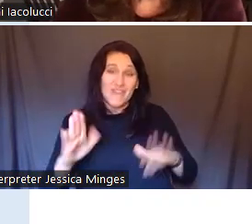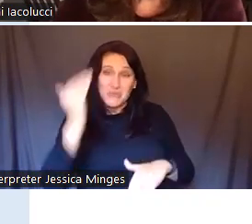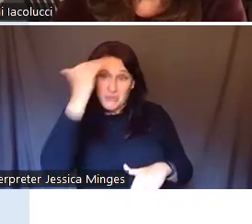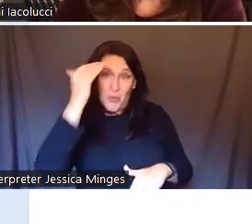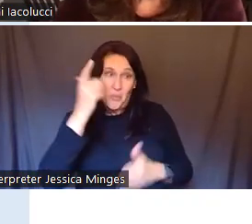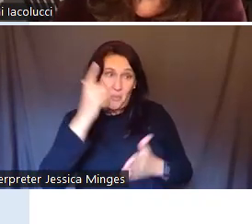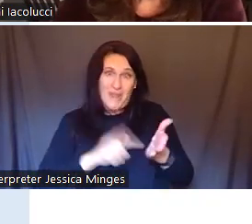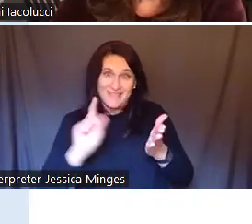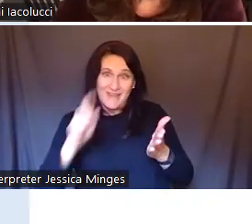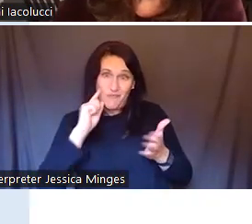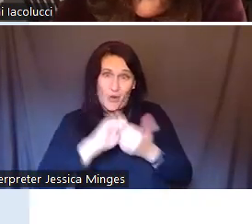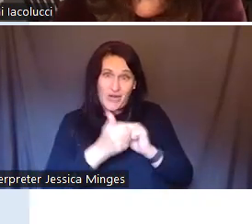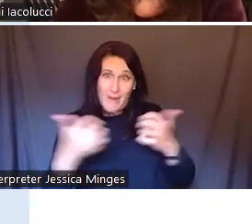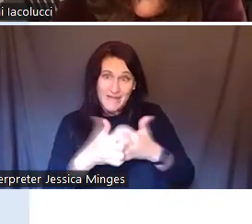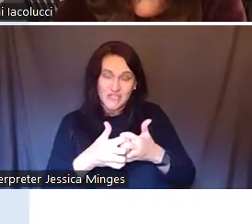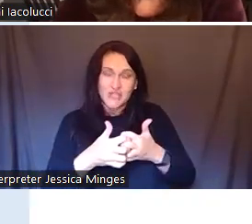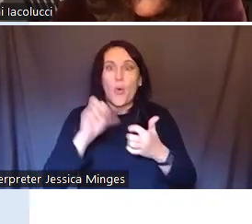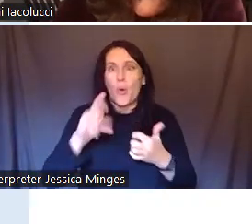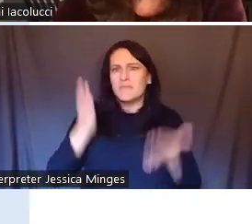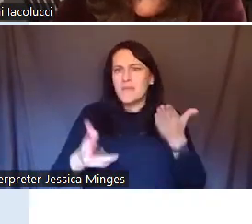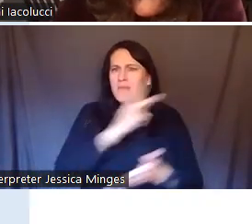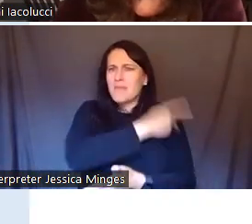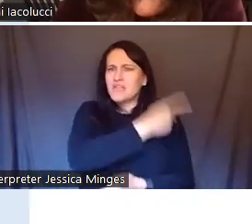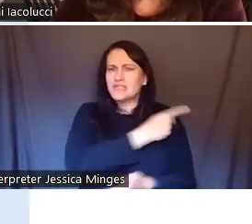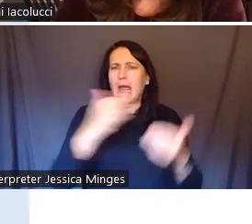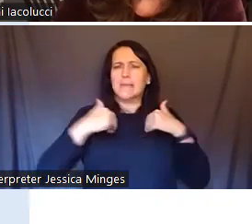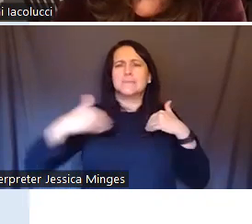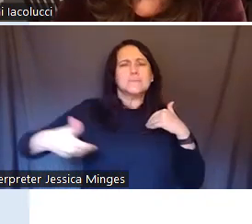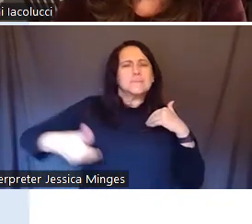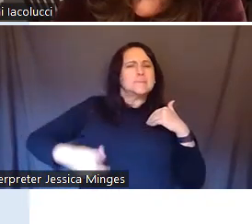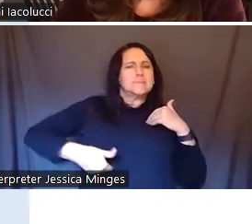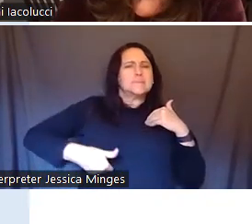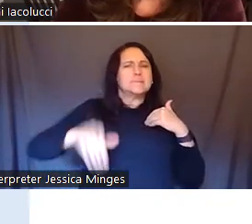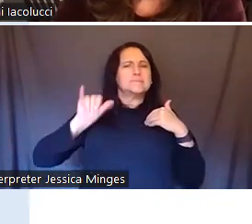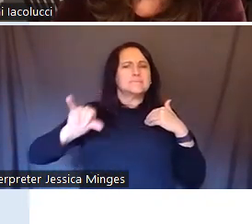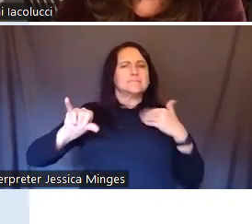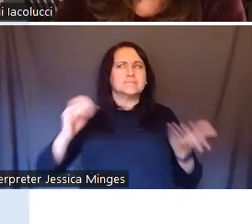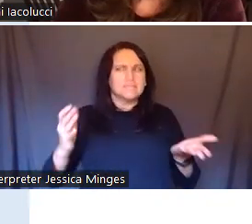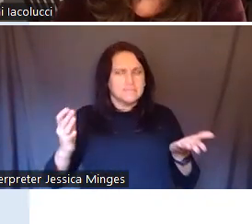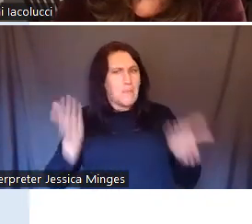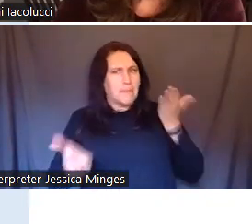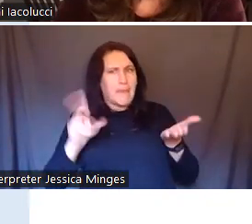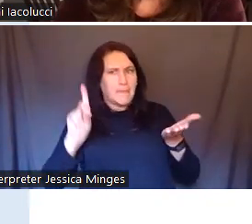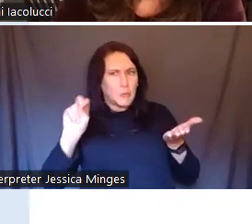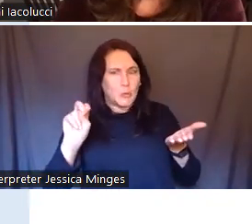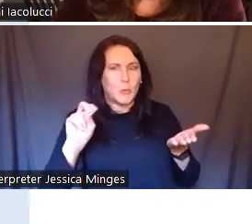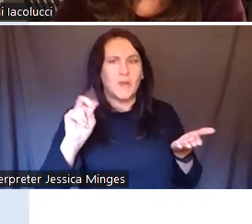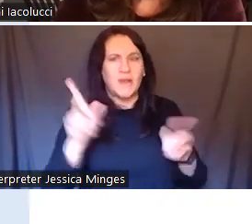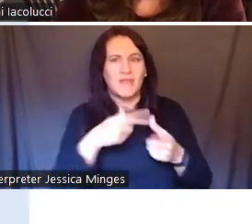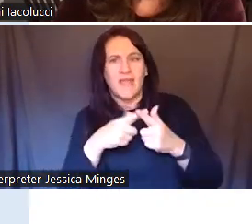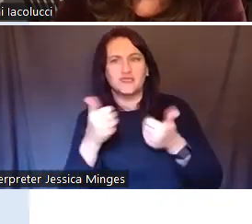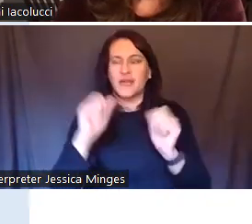accommodations are, or even if the patient just has a hunch, to get those bits and pieces of